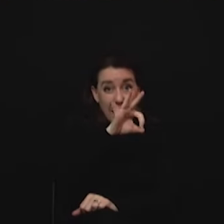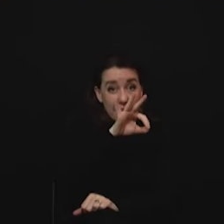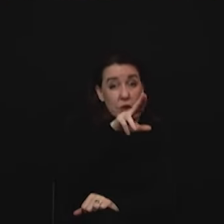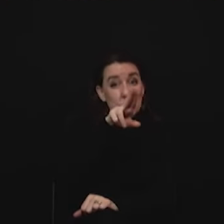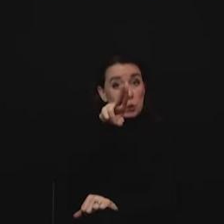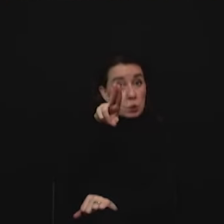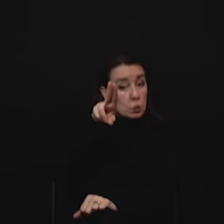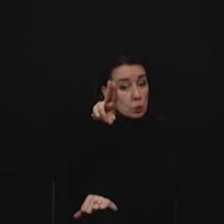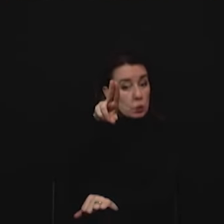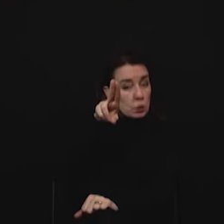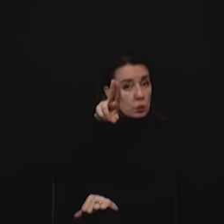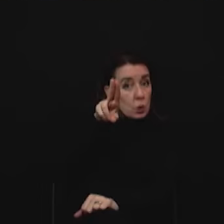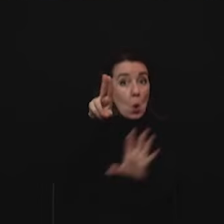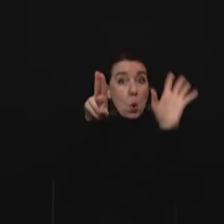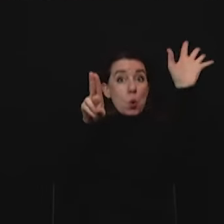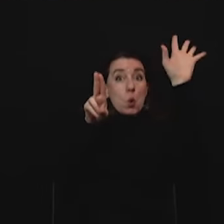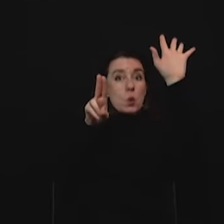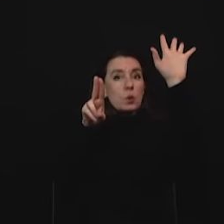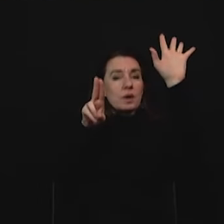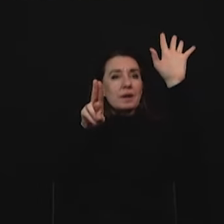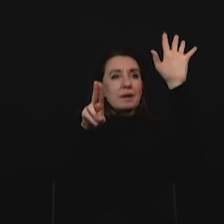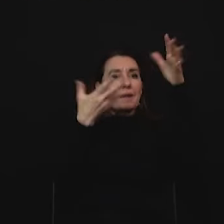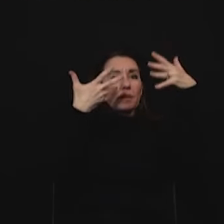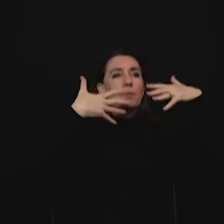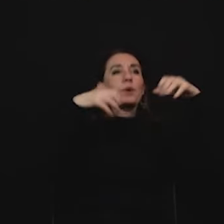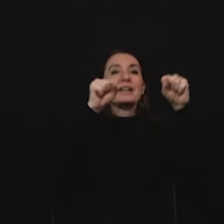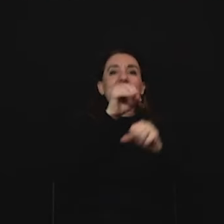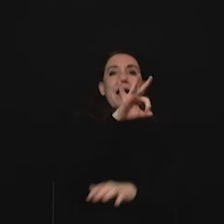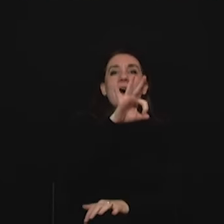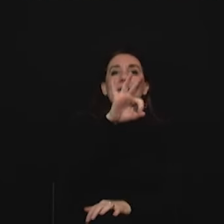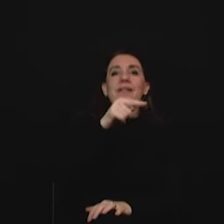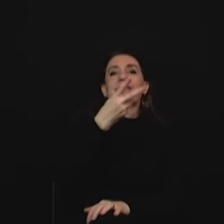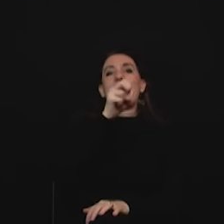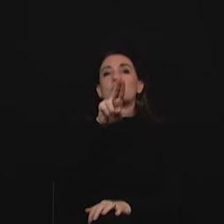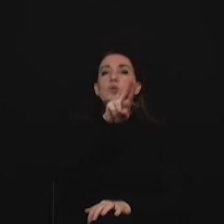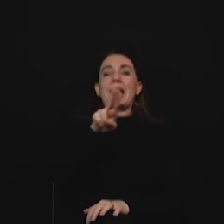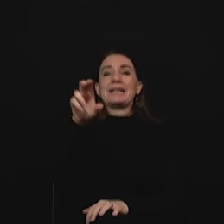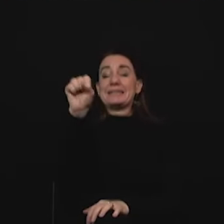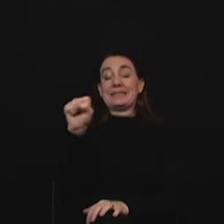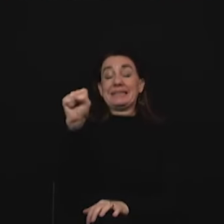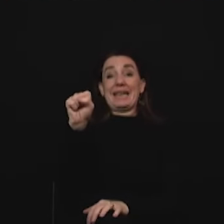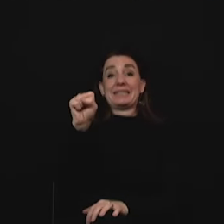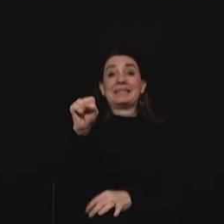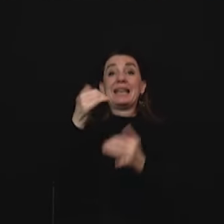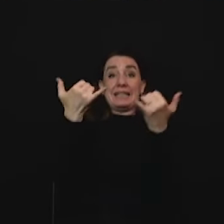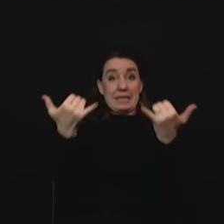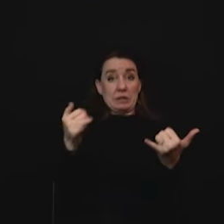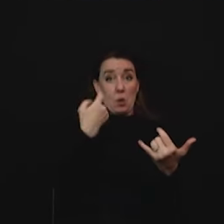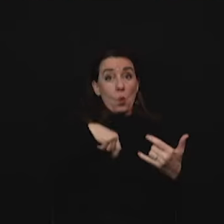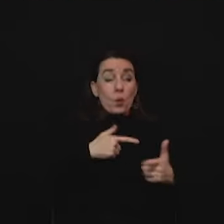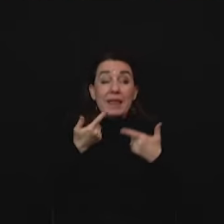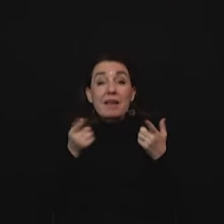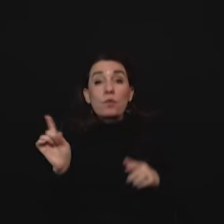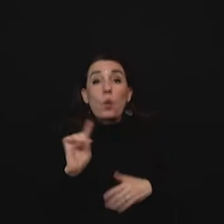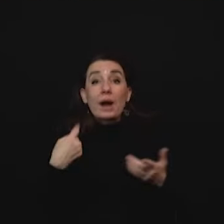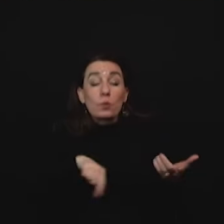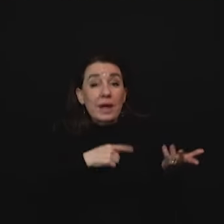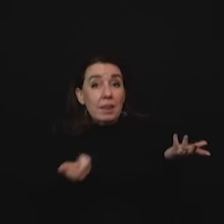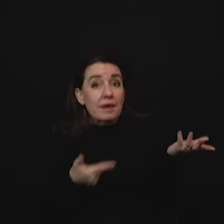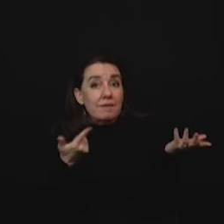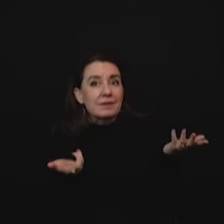What? Of the what? He's the president of the United States. Okay, right. Where do we live?